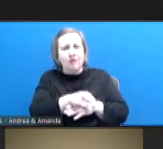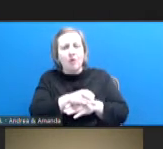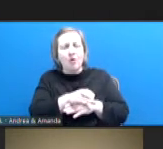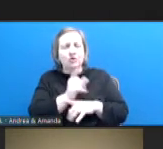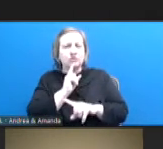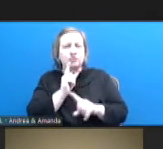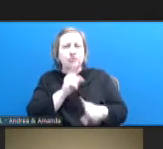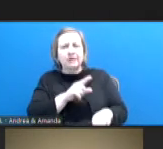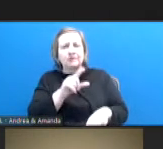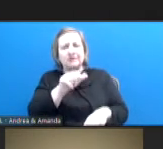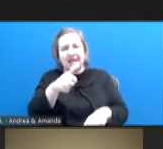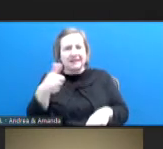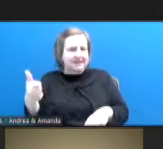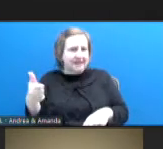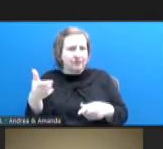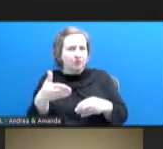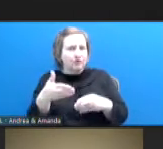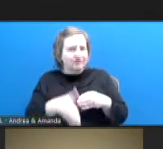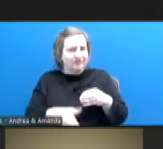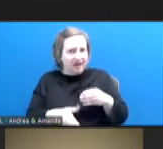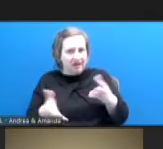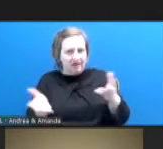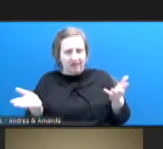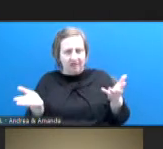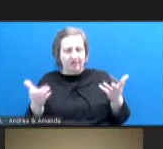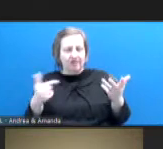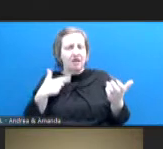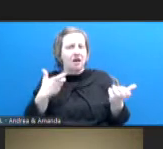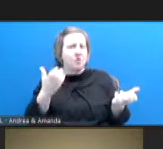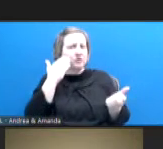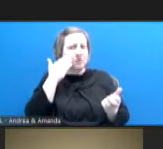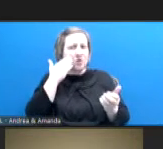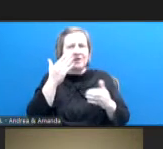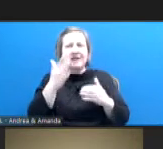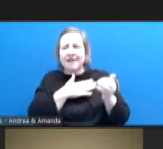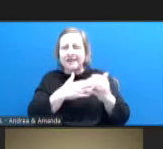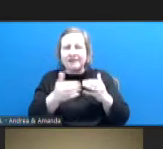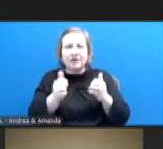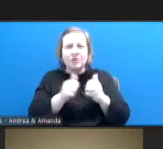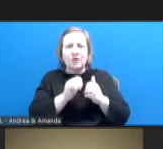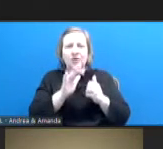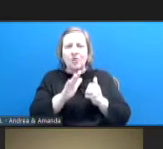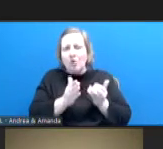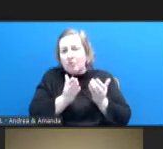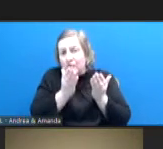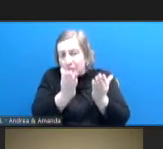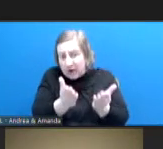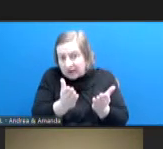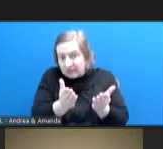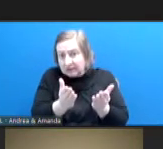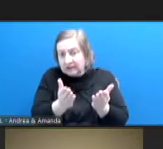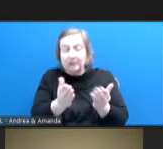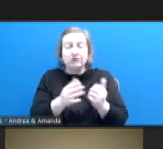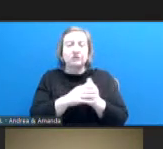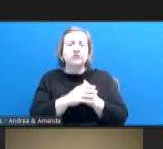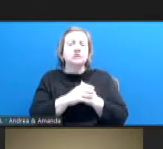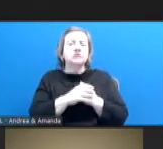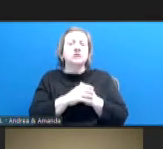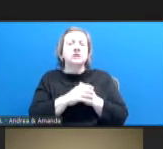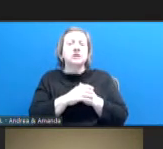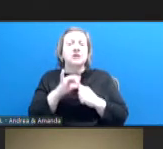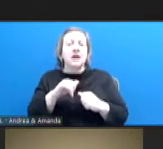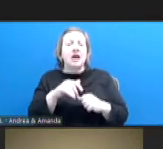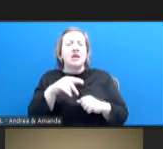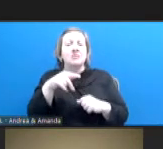1010 was finalized. I wanna know, even with your recommendations, the Portland